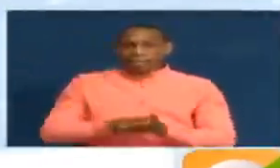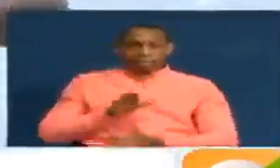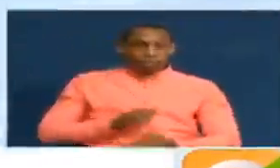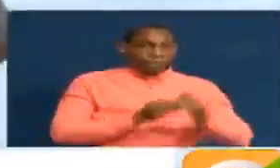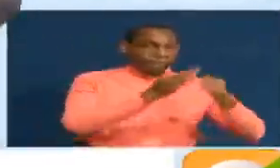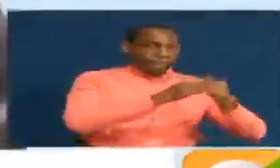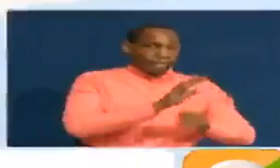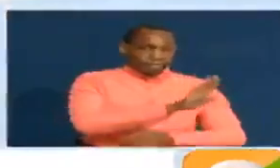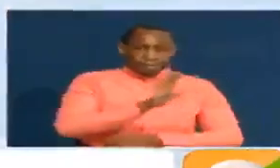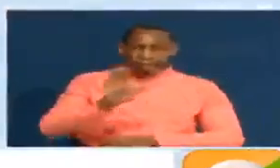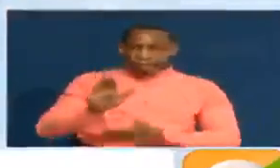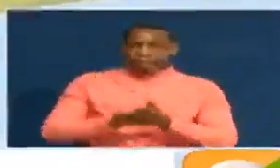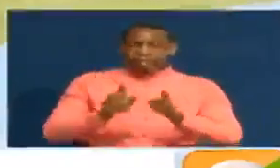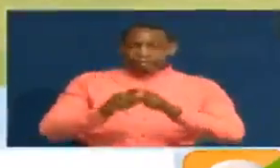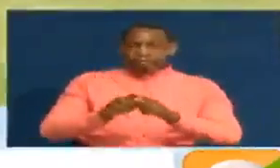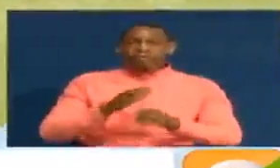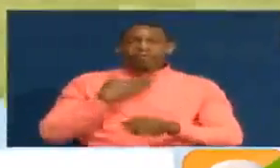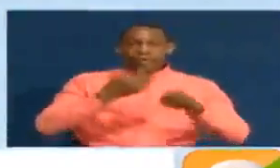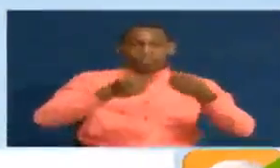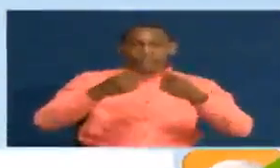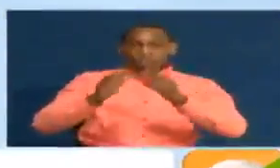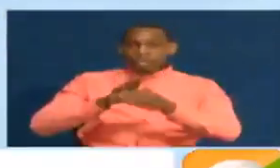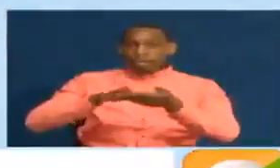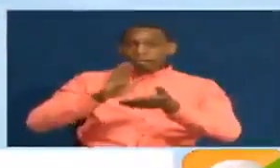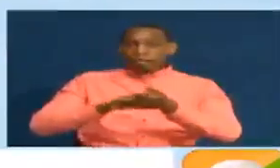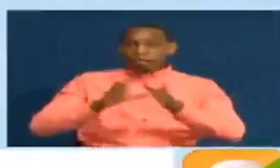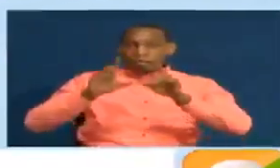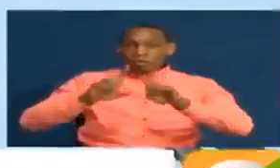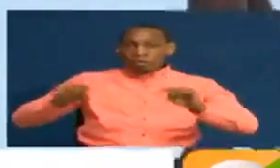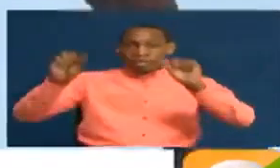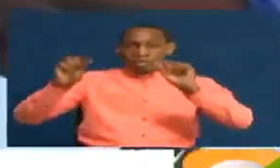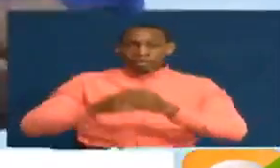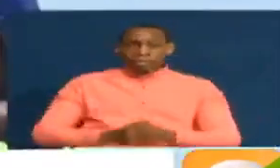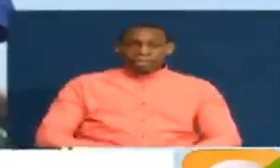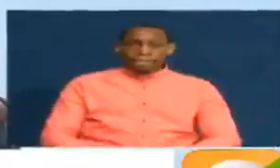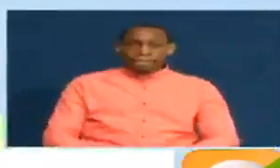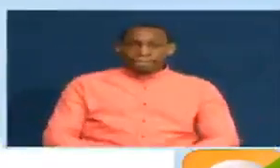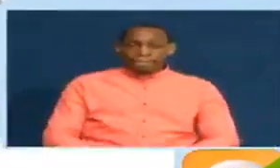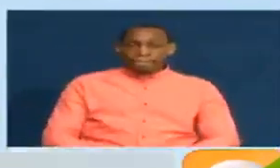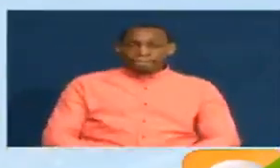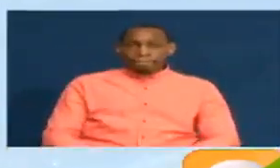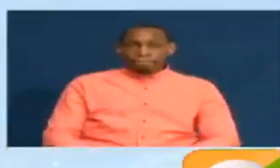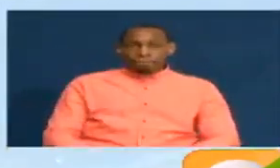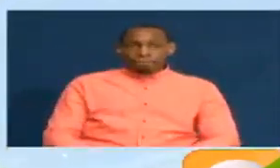18 women will look to beat that mark in Tokyo. Mukami Wambora for Citizen TV.